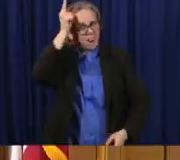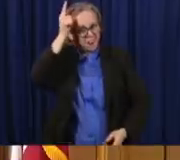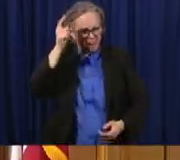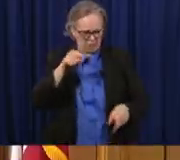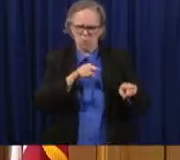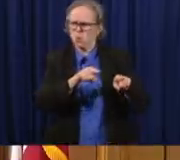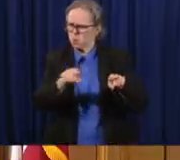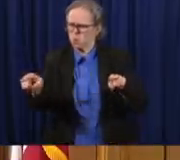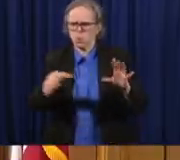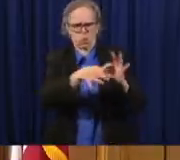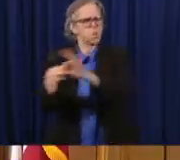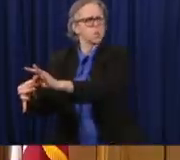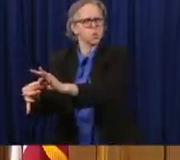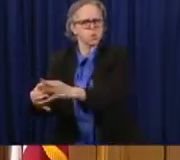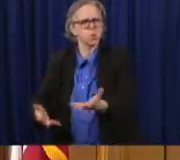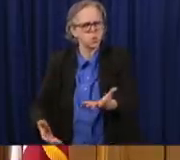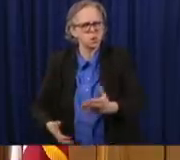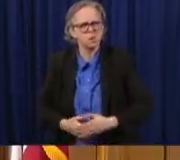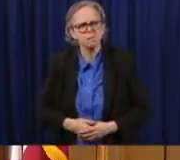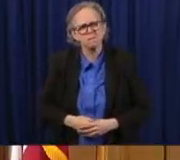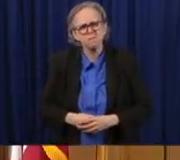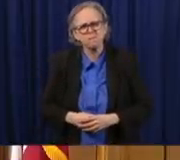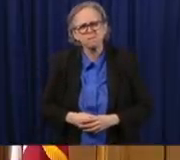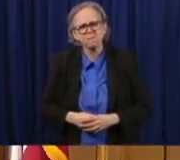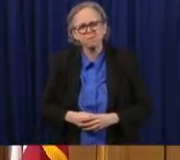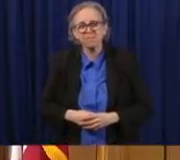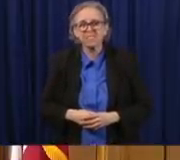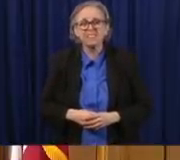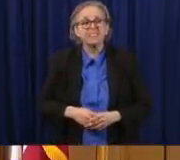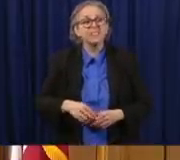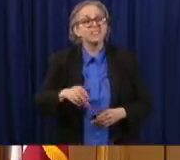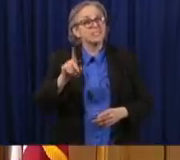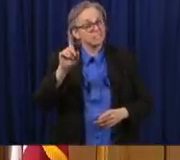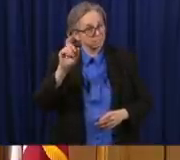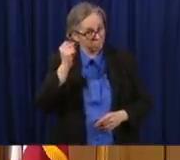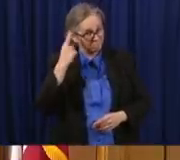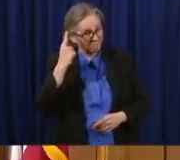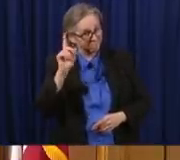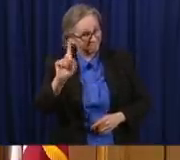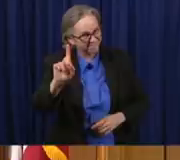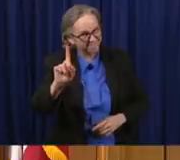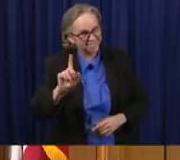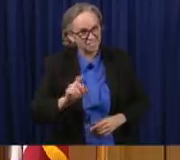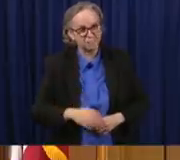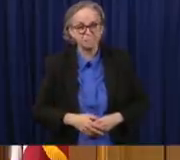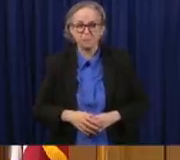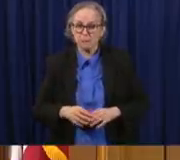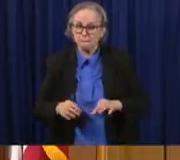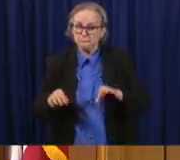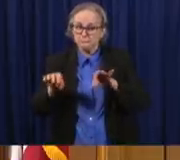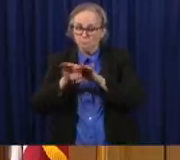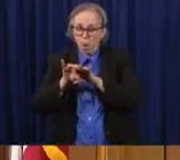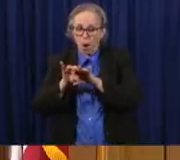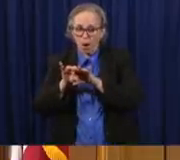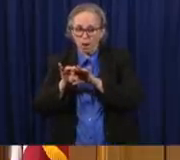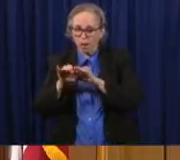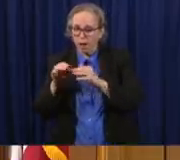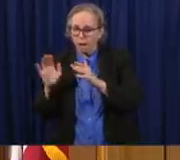It is essential, though, that as we start back, we do this the right way.